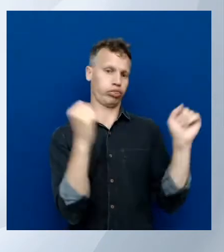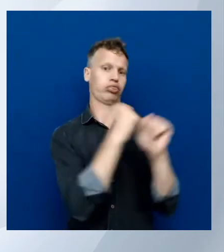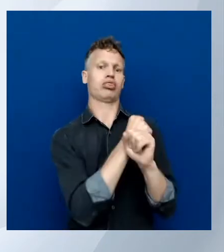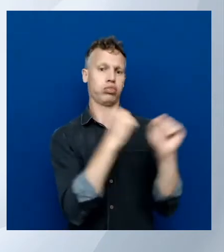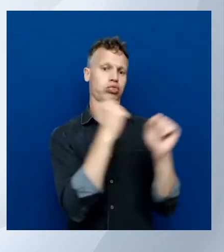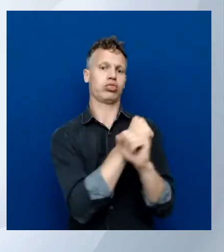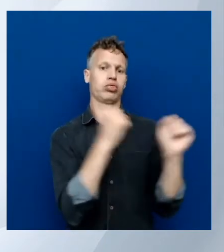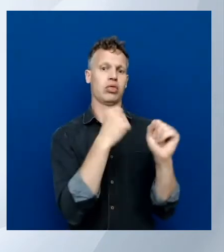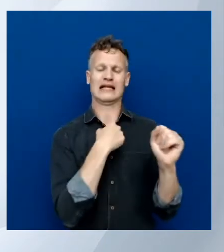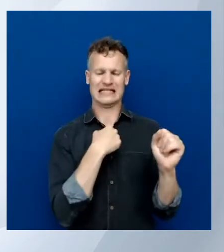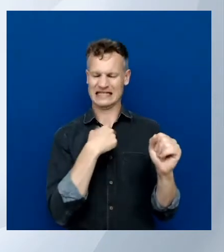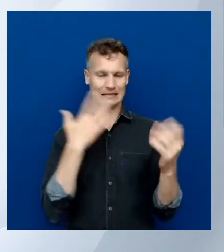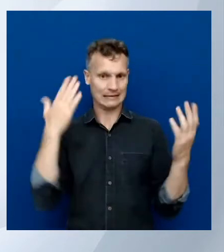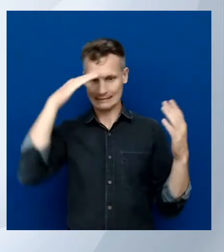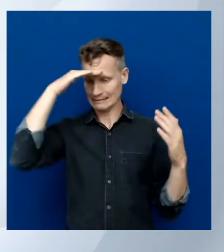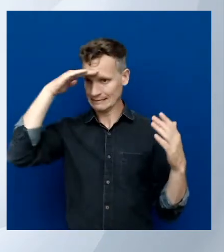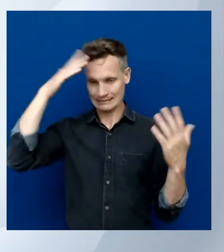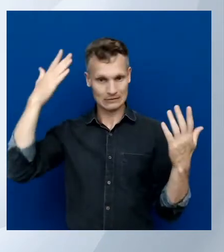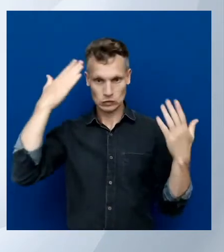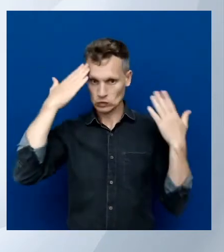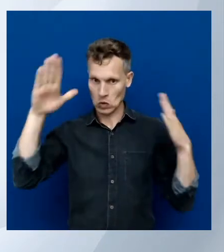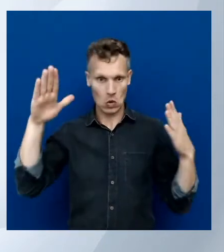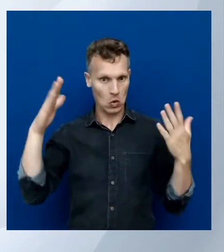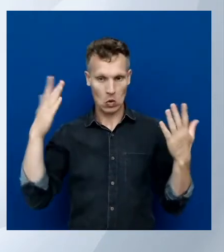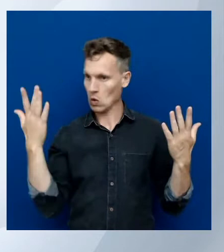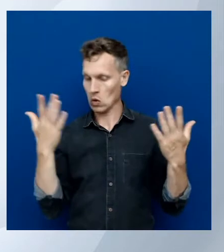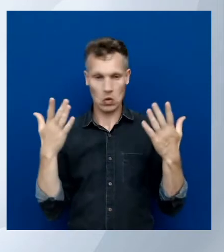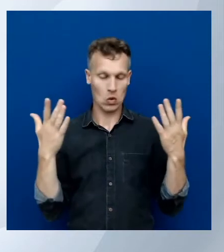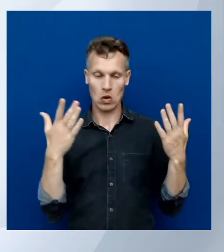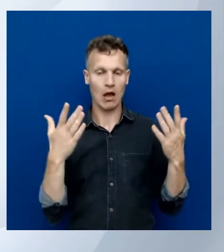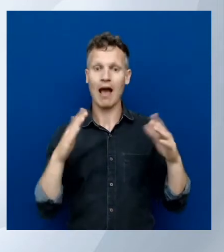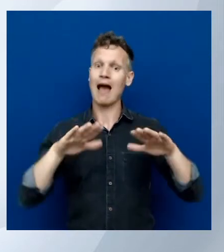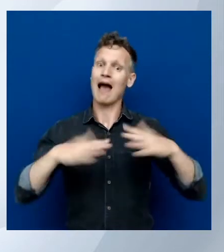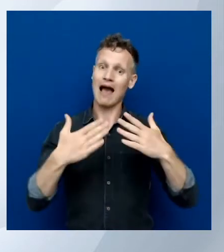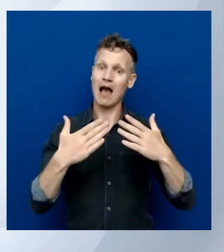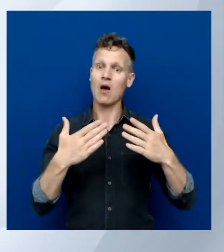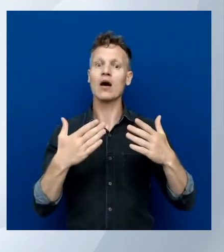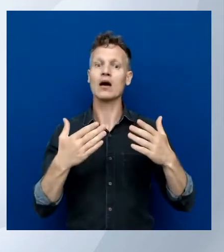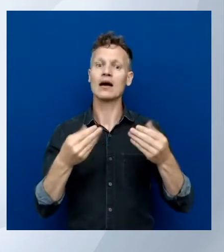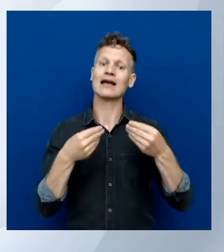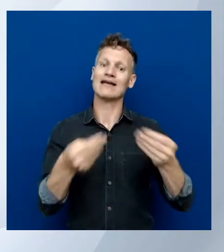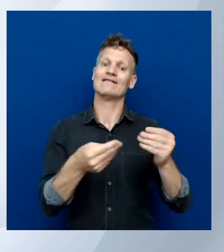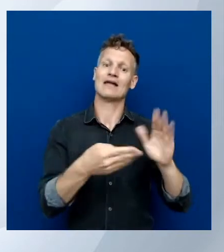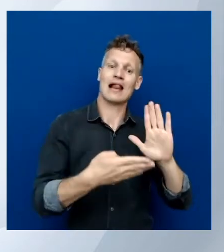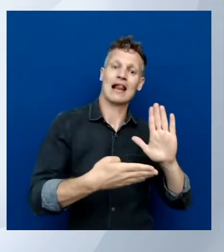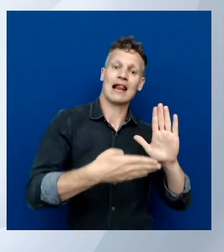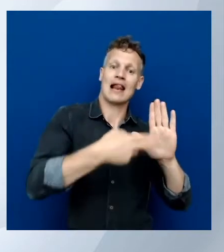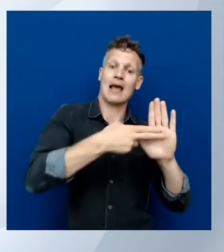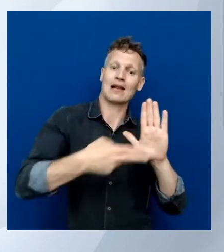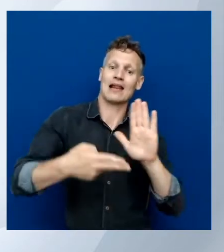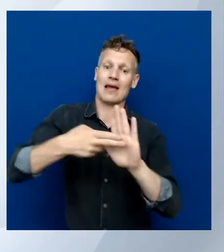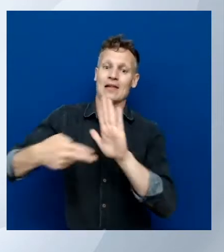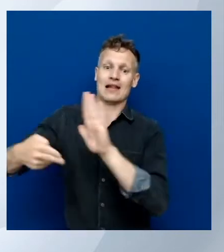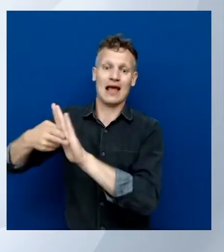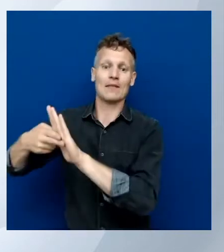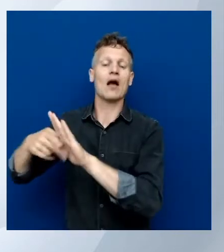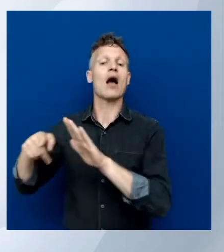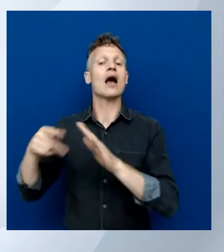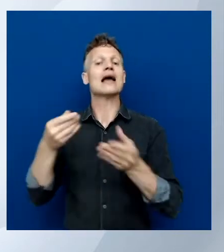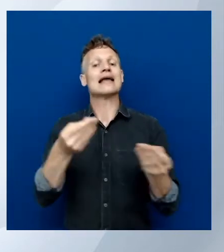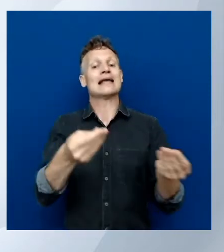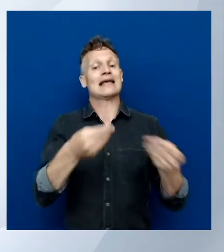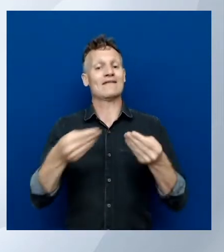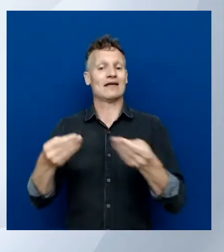One of the ways that we can do that is by adding the labels that tell me that information. So that will